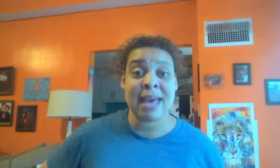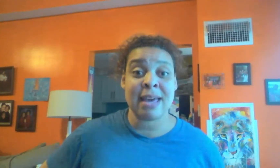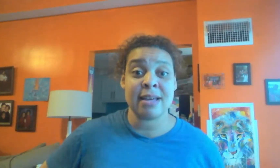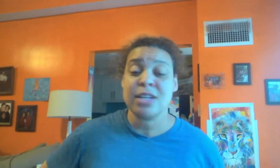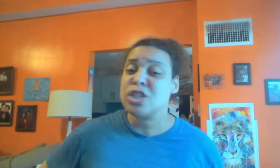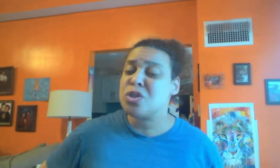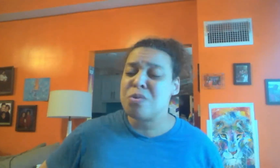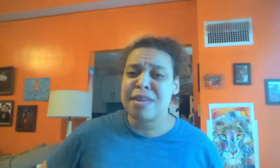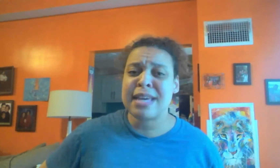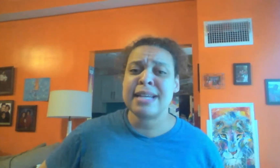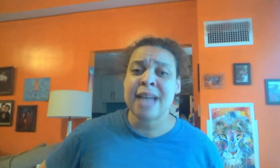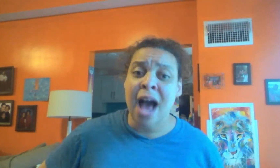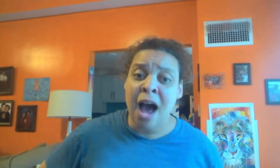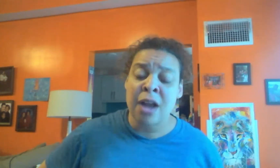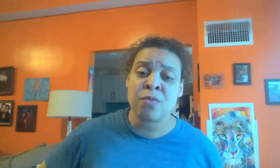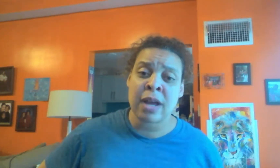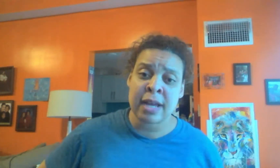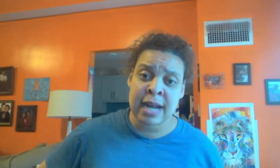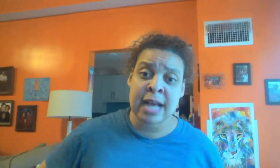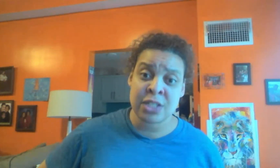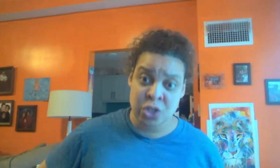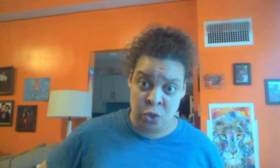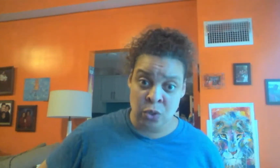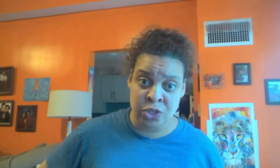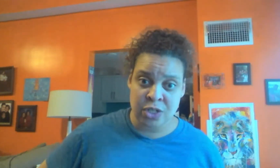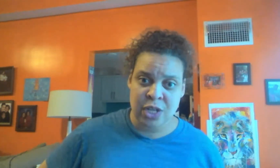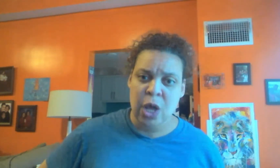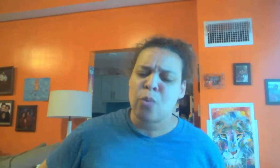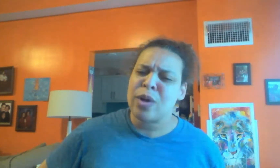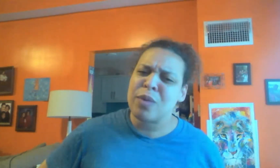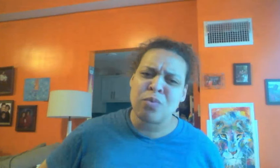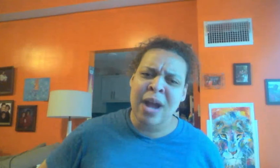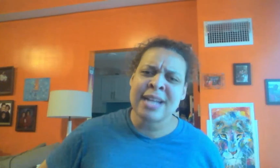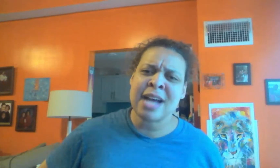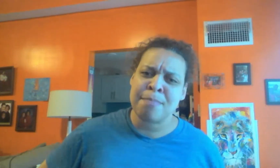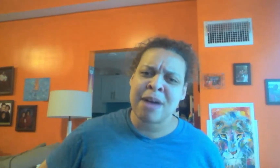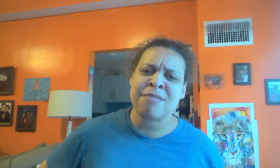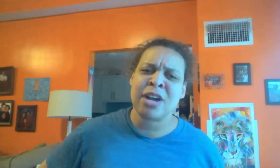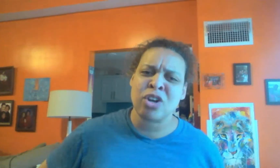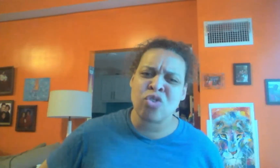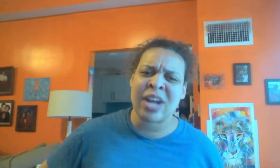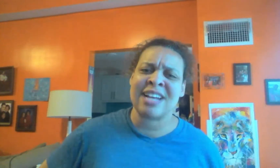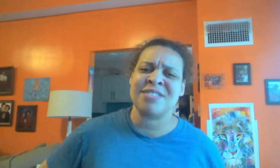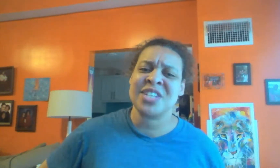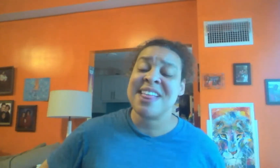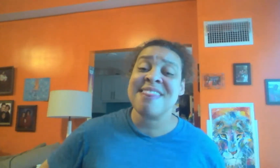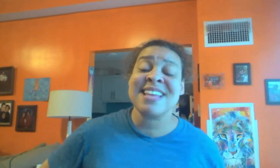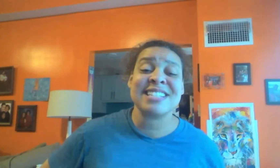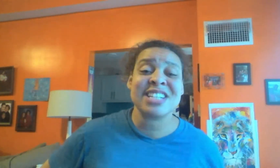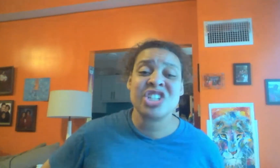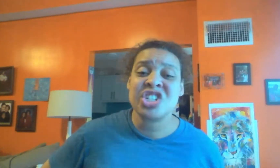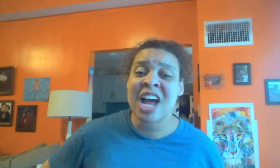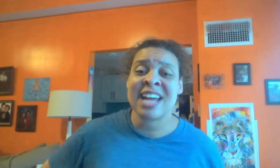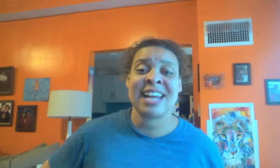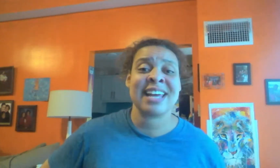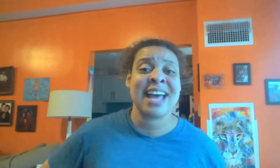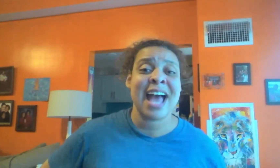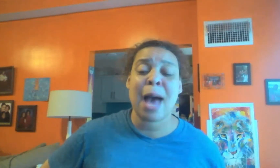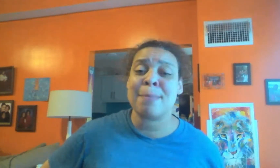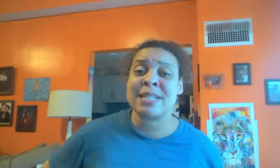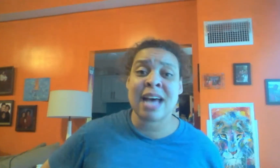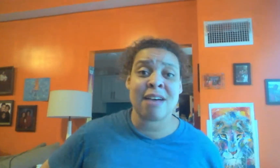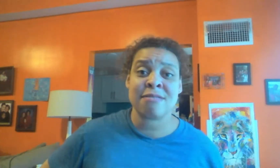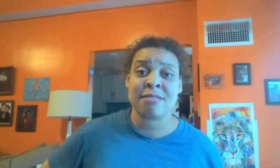we pay to these unrecognized soldiers when we write above their graves this